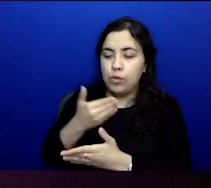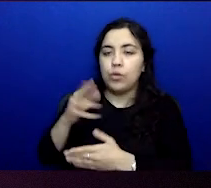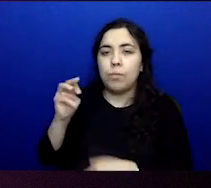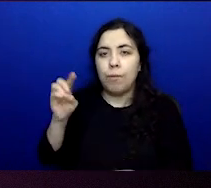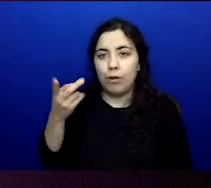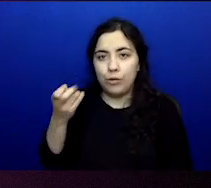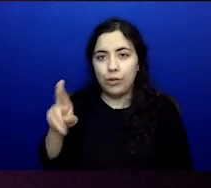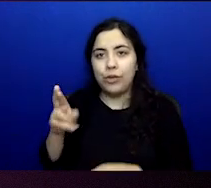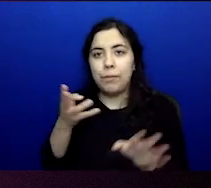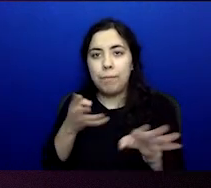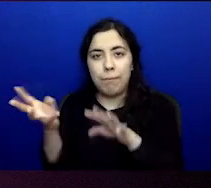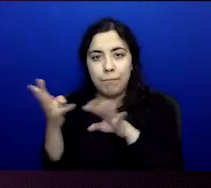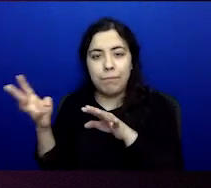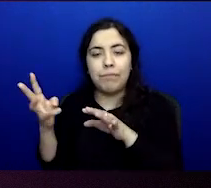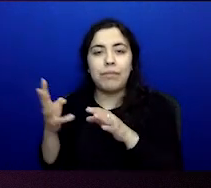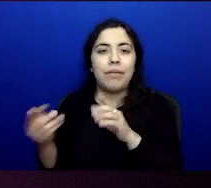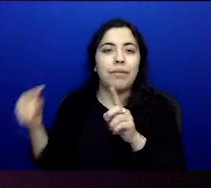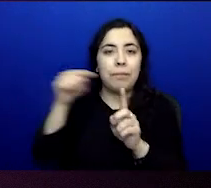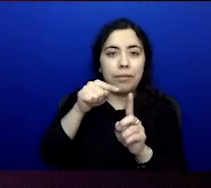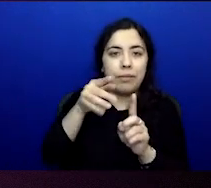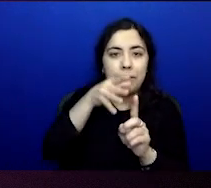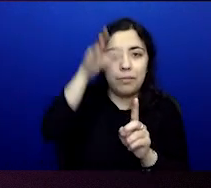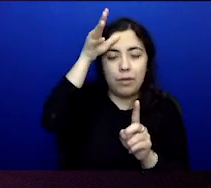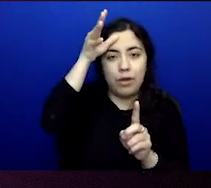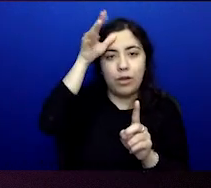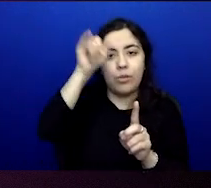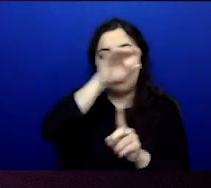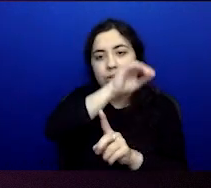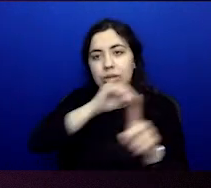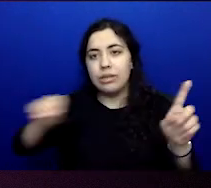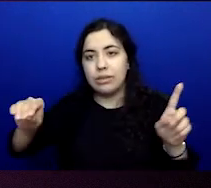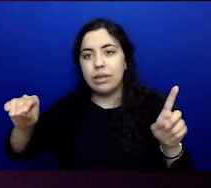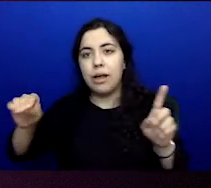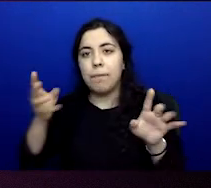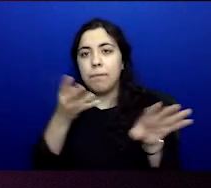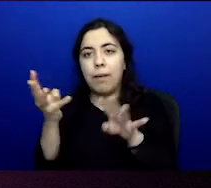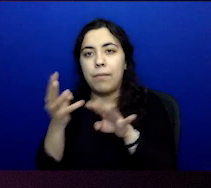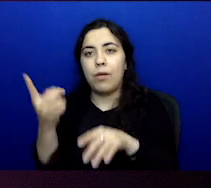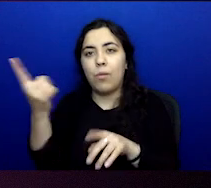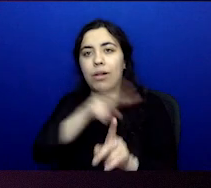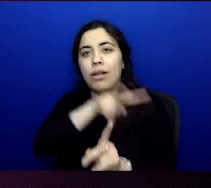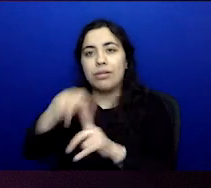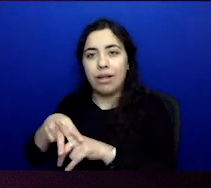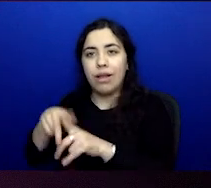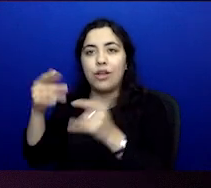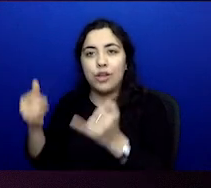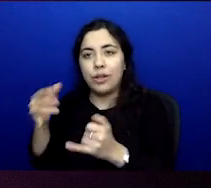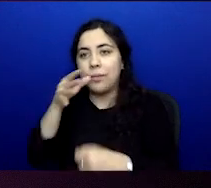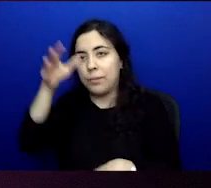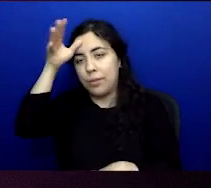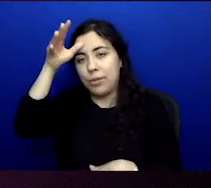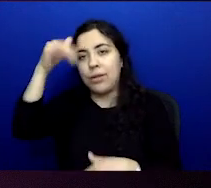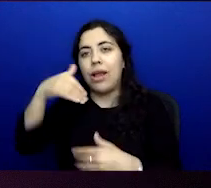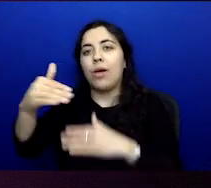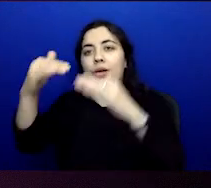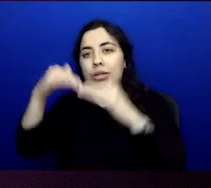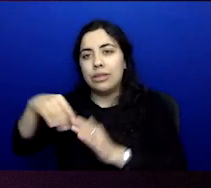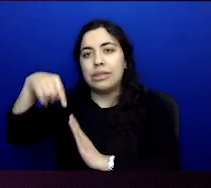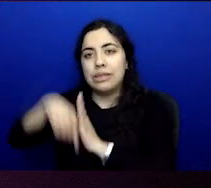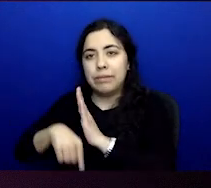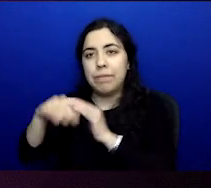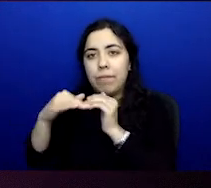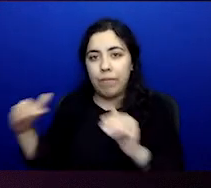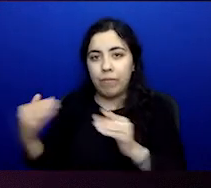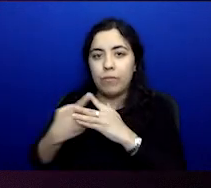of the main parent, and we will slot that in and assign pipeline 1 as the current parent. And then we go into a deeper level and